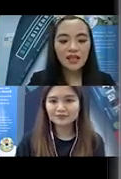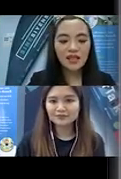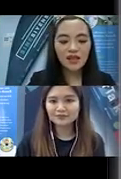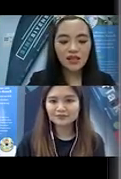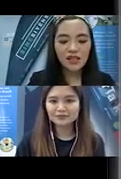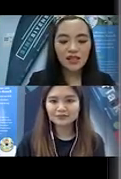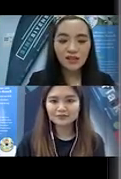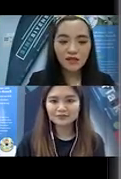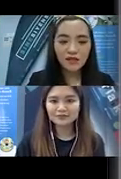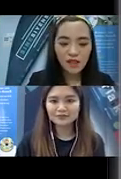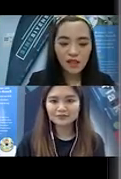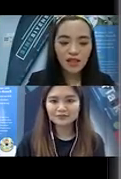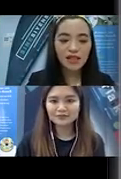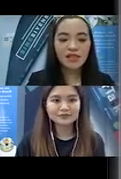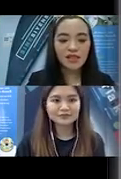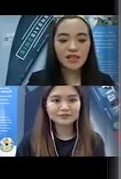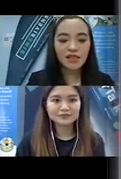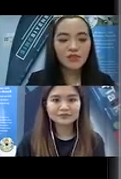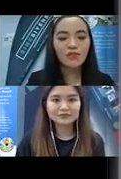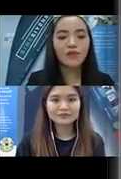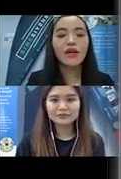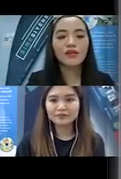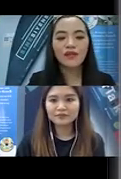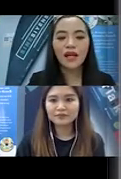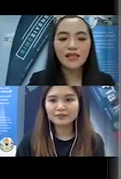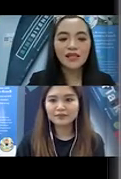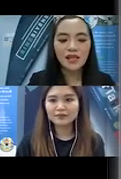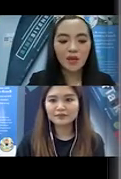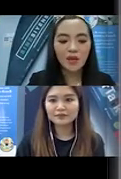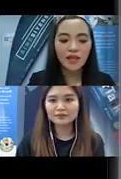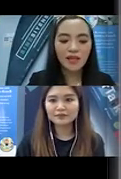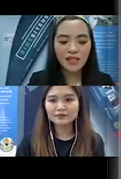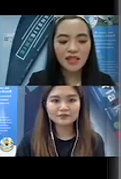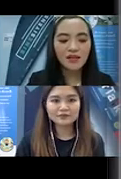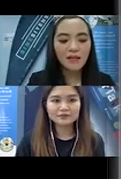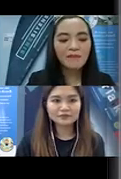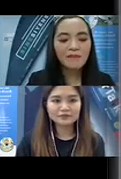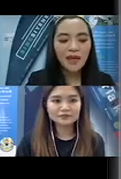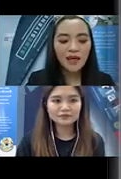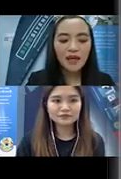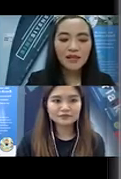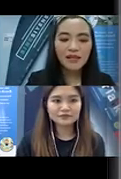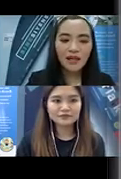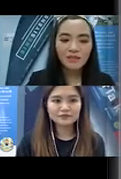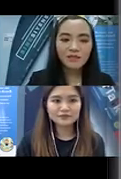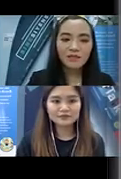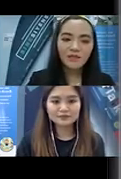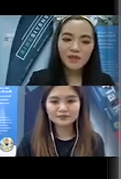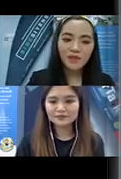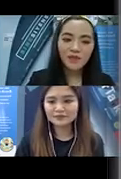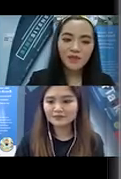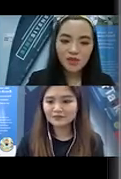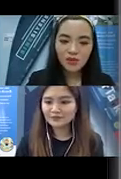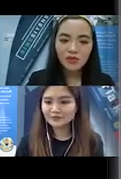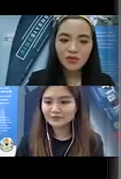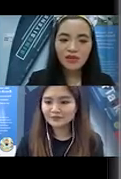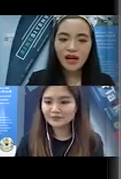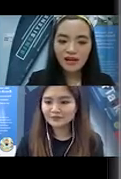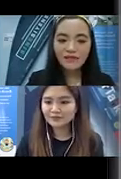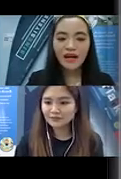and Technology Information Institute, one of the licensed librarians here. And just